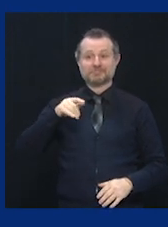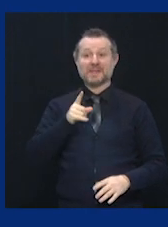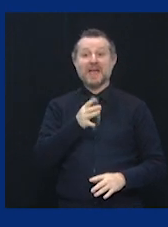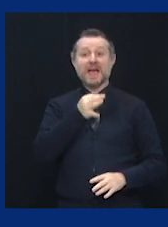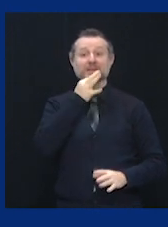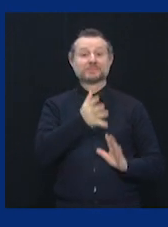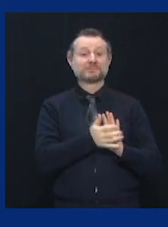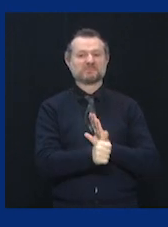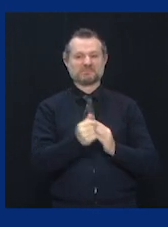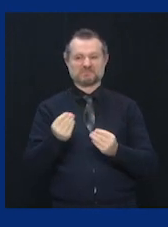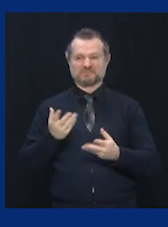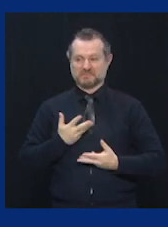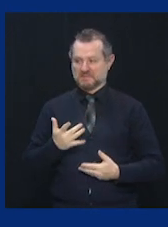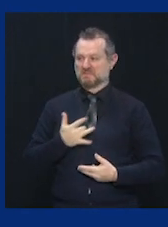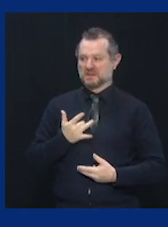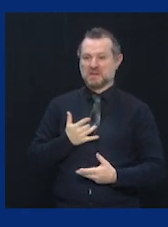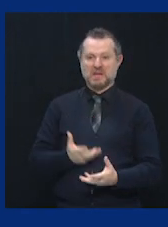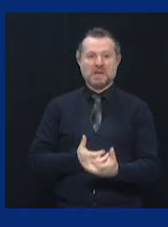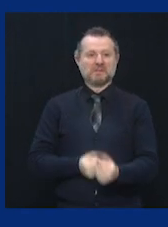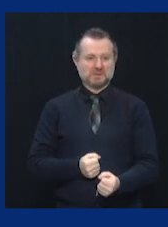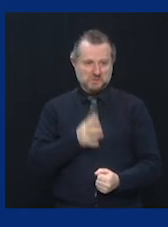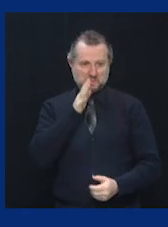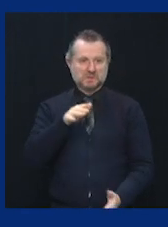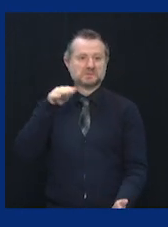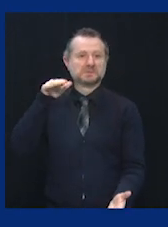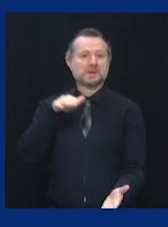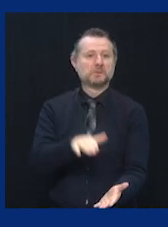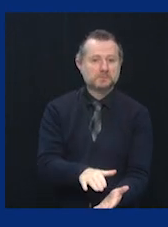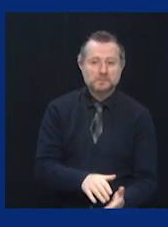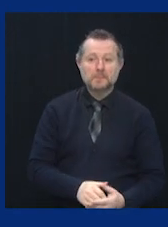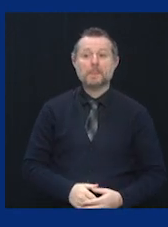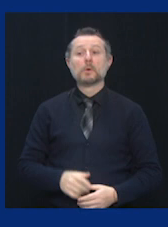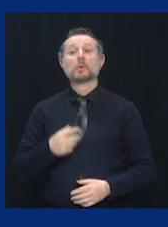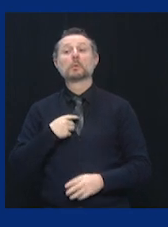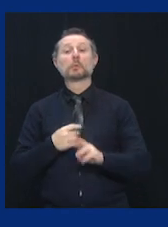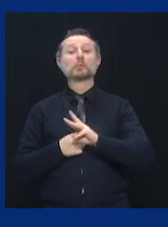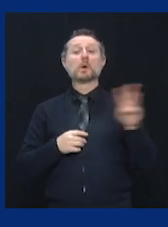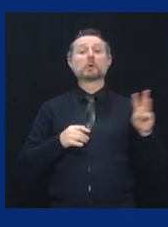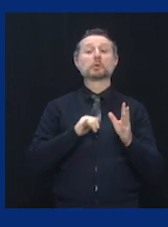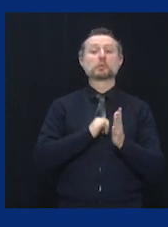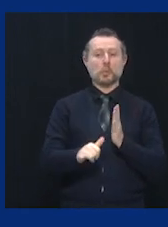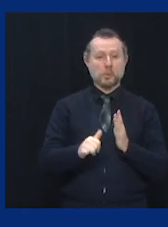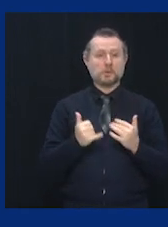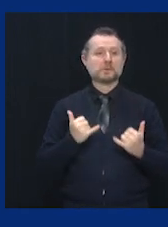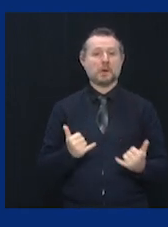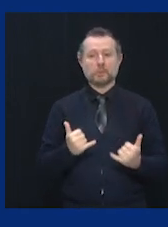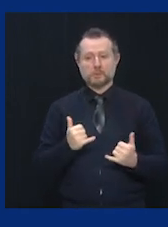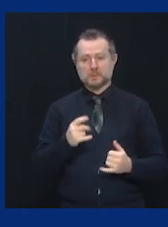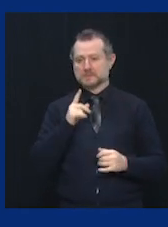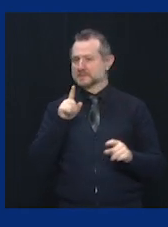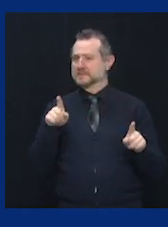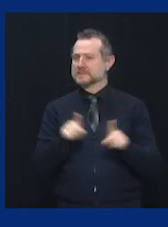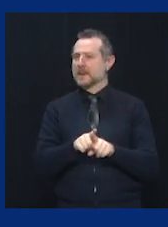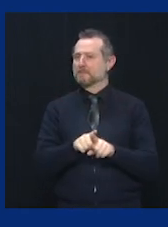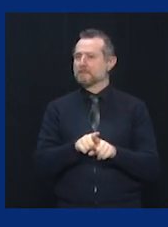news also. In Western New York, we also see the same basic